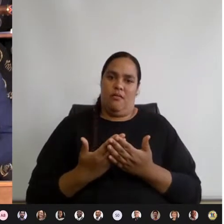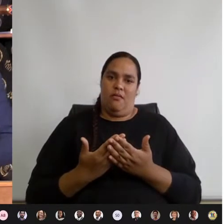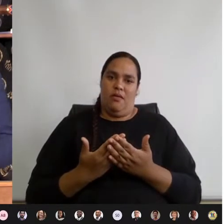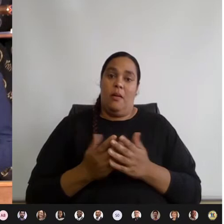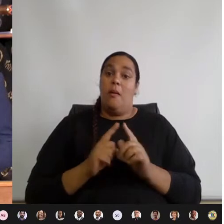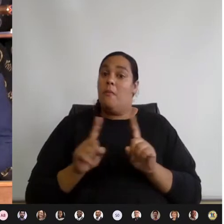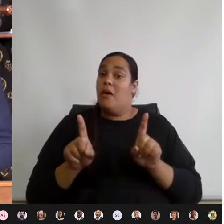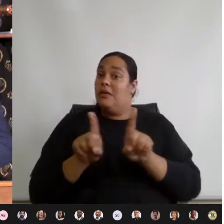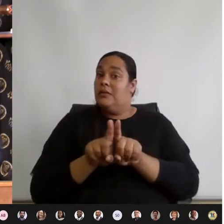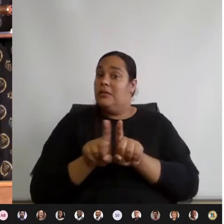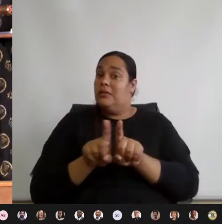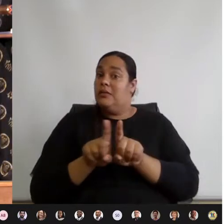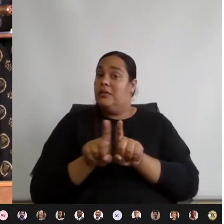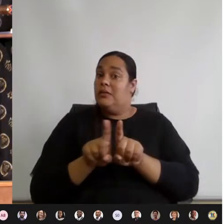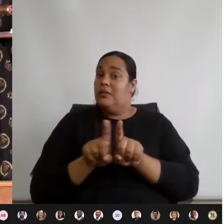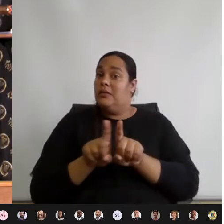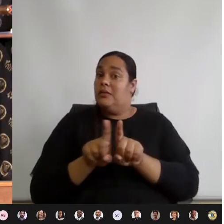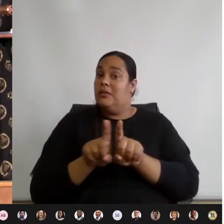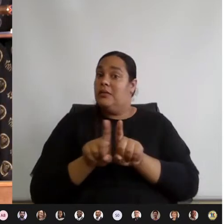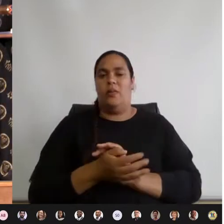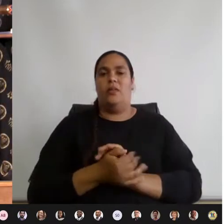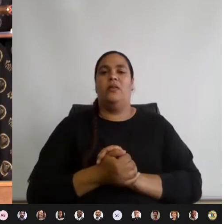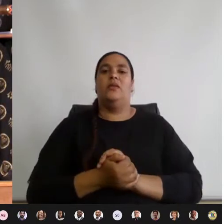also we will do it properly.